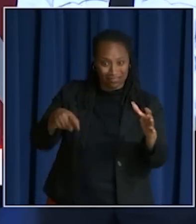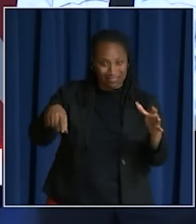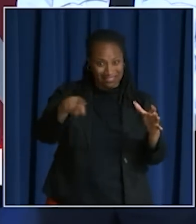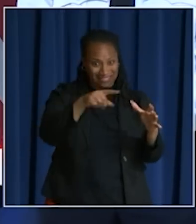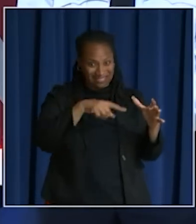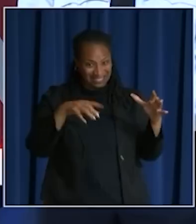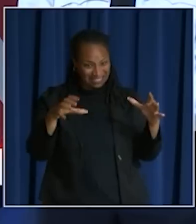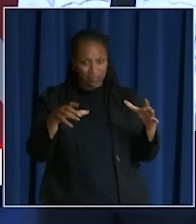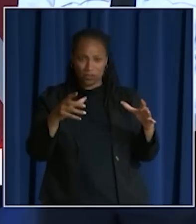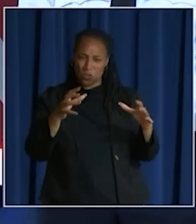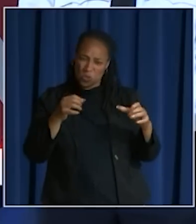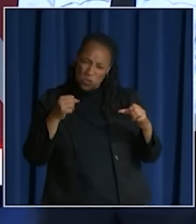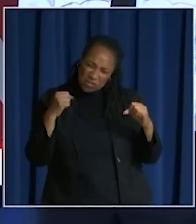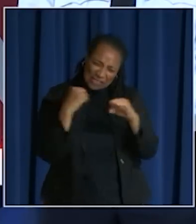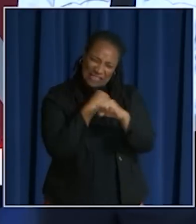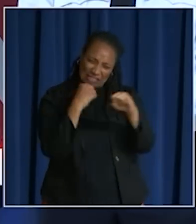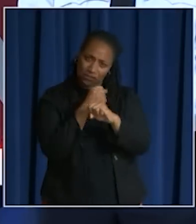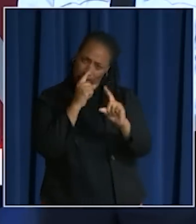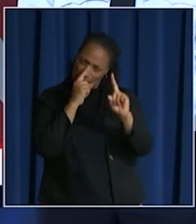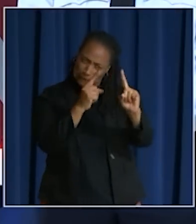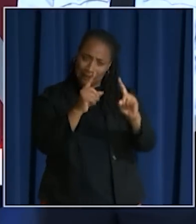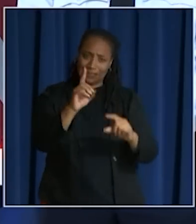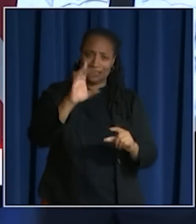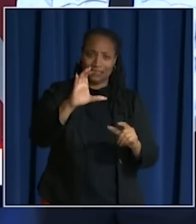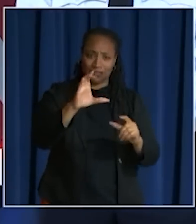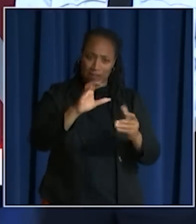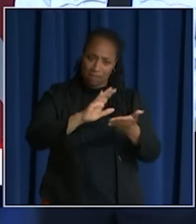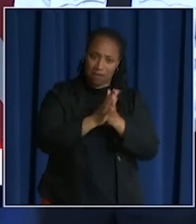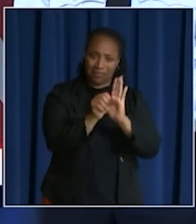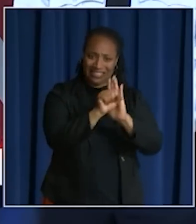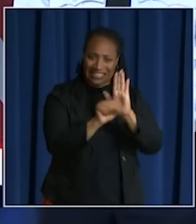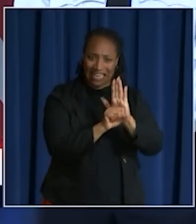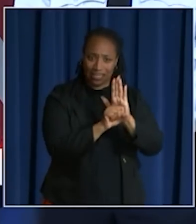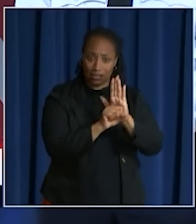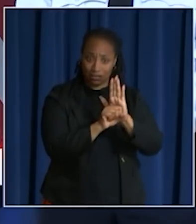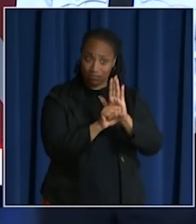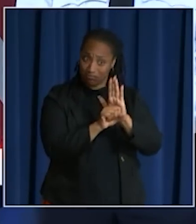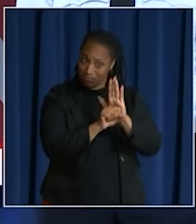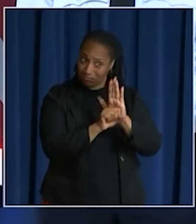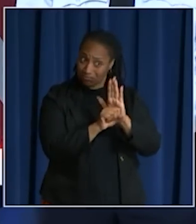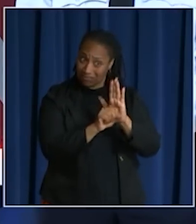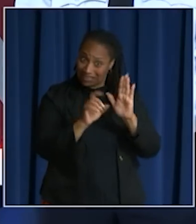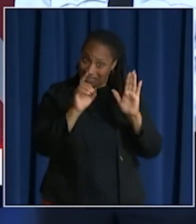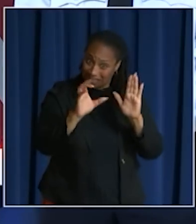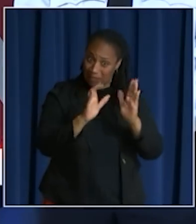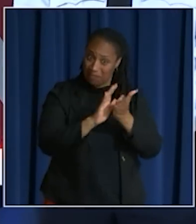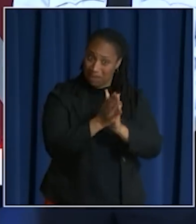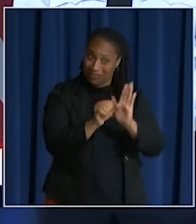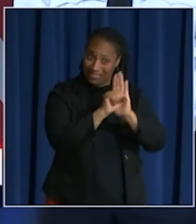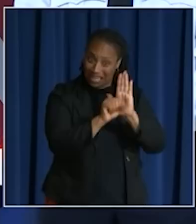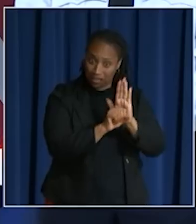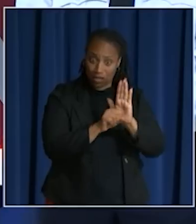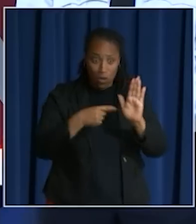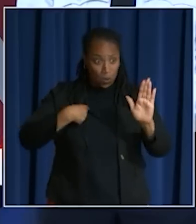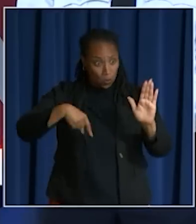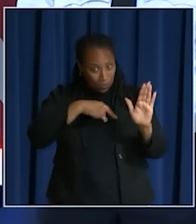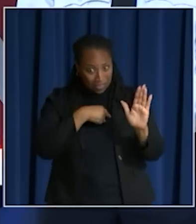We are American citizens. Our families go to war. We pay taxes and we uphold